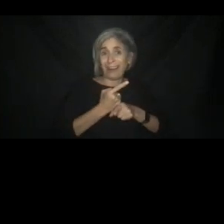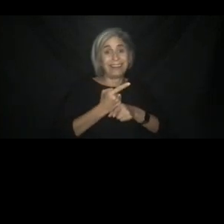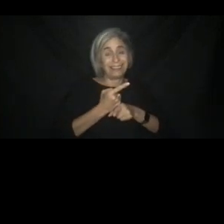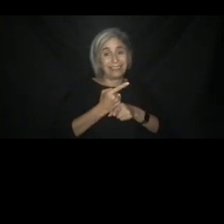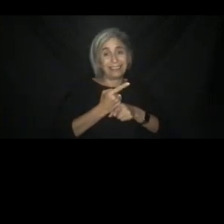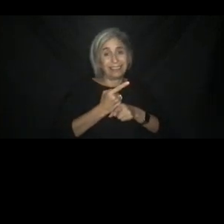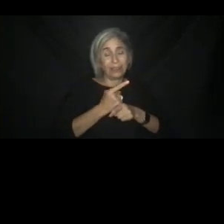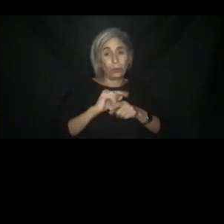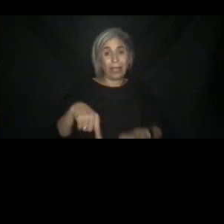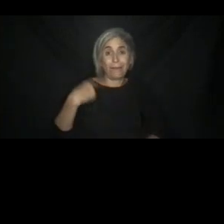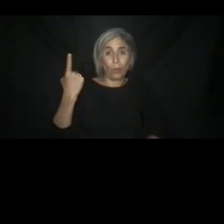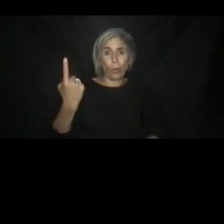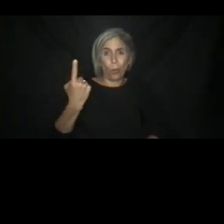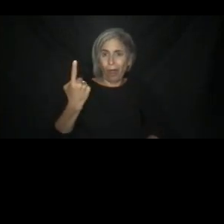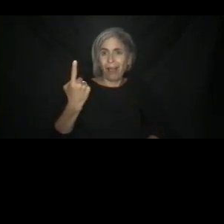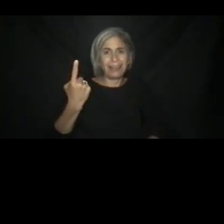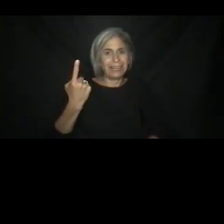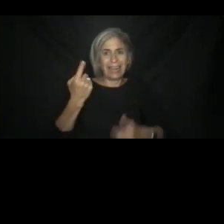one bite at the apple.